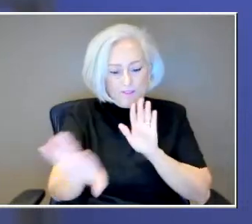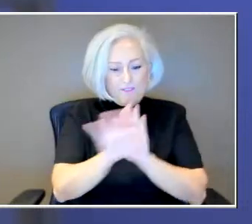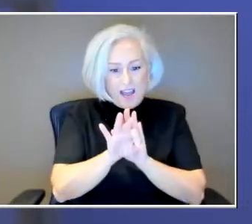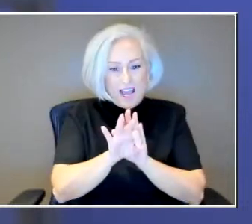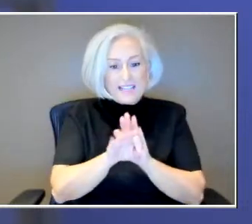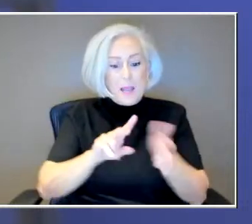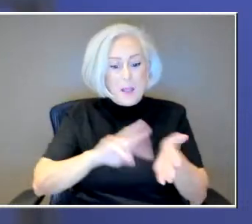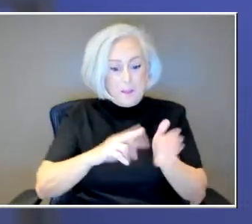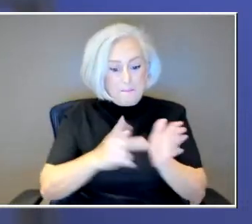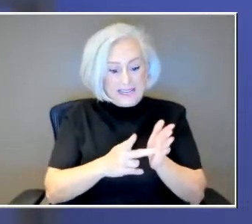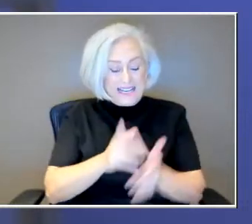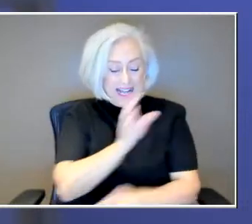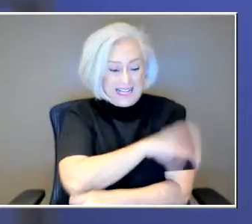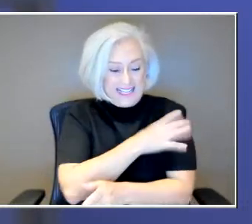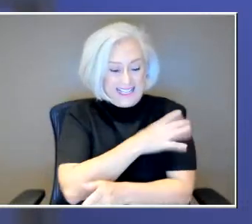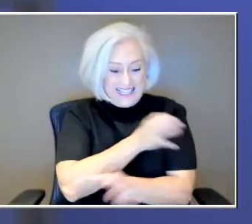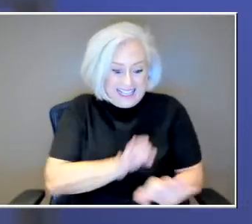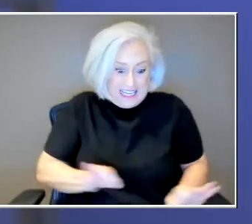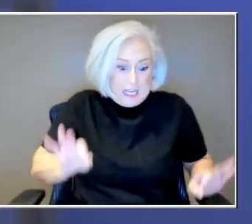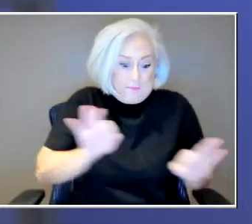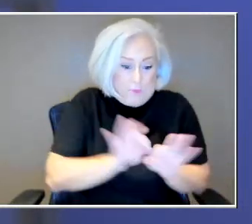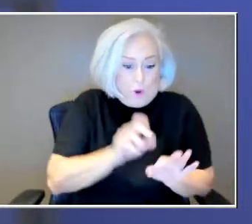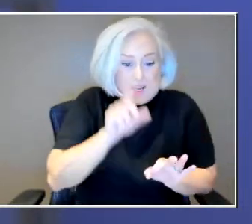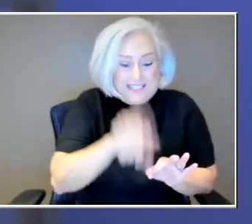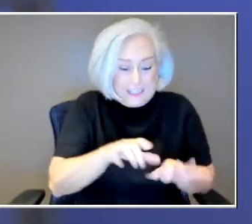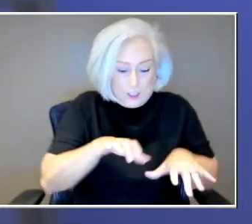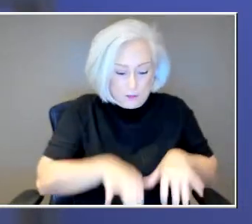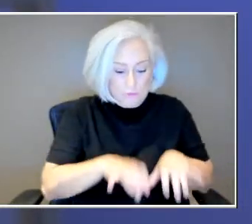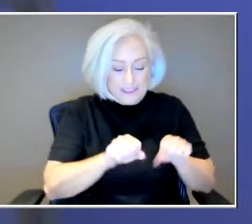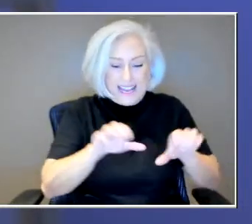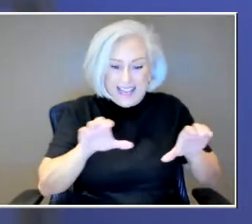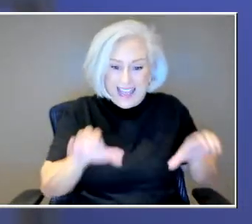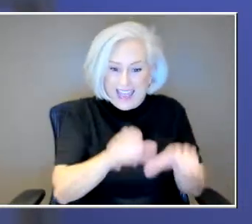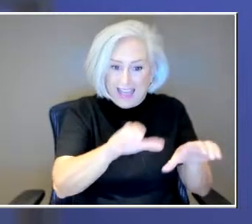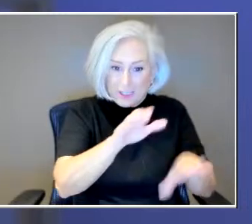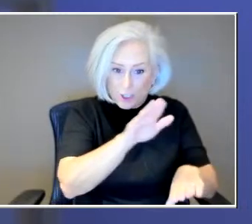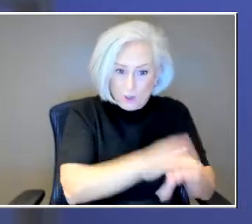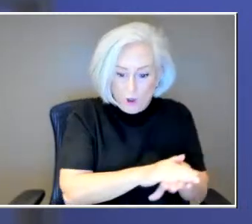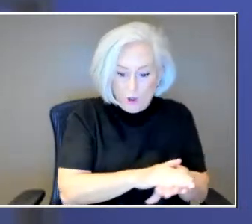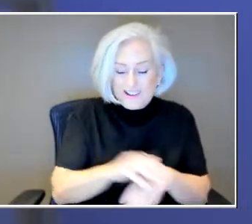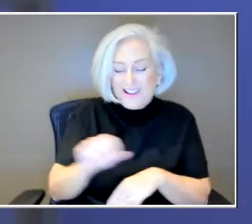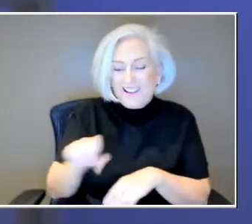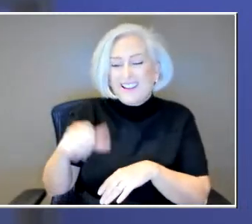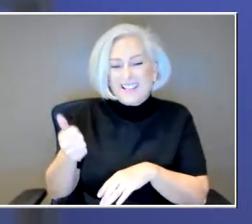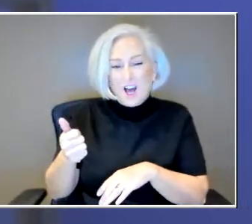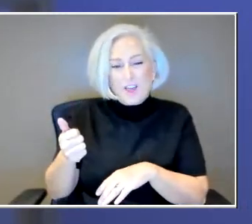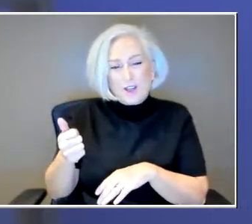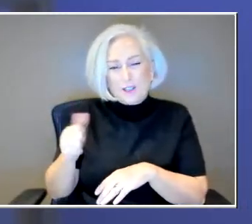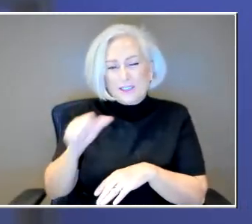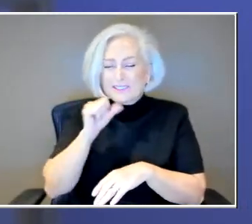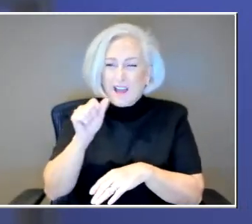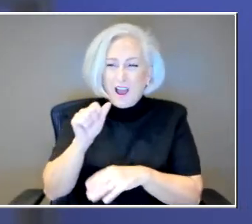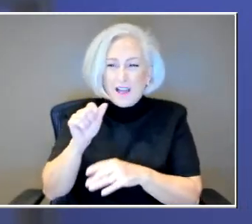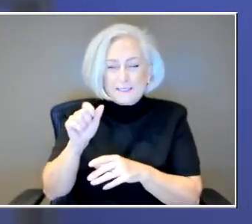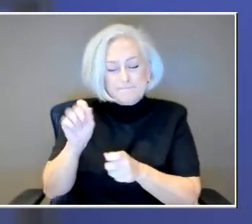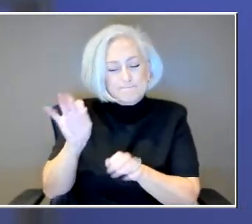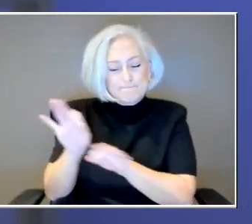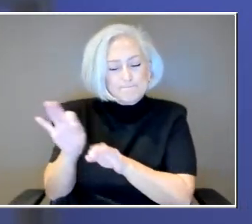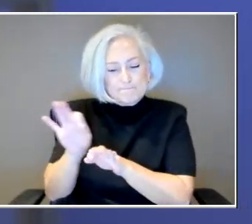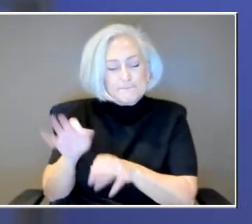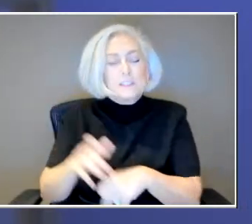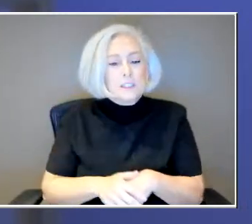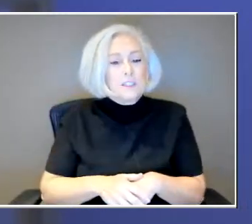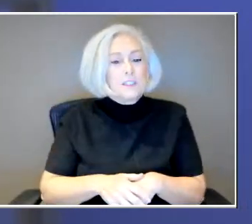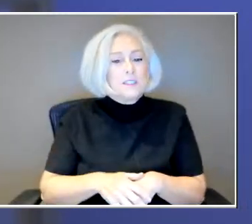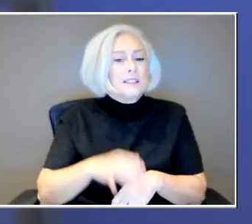significant, actionable, and what is what we would call variants of uncertain significance. I know that was not the question about cost, but it ties in